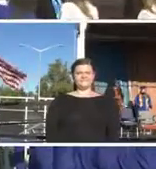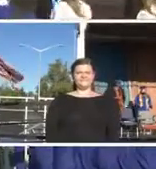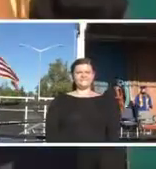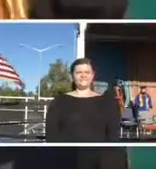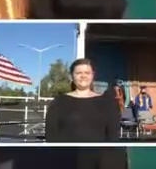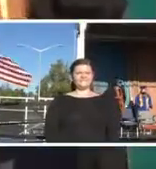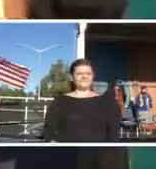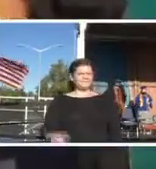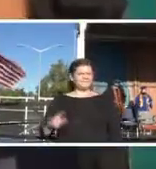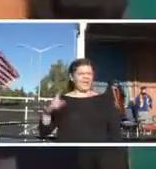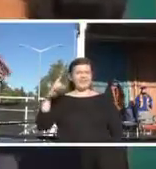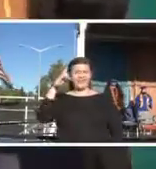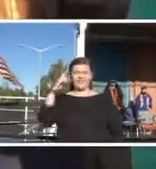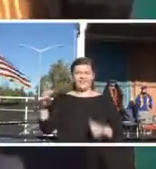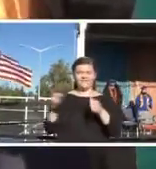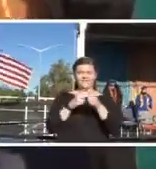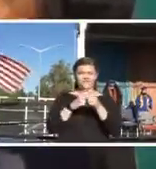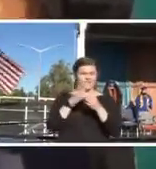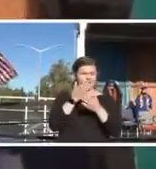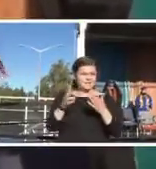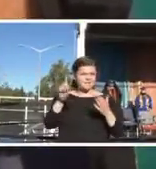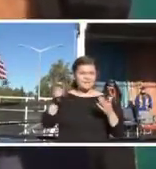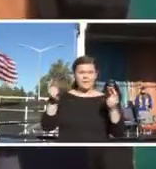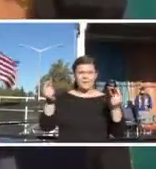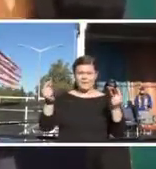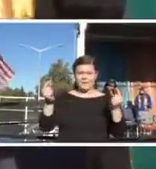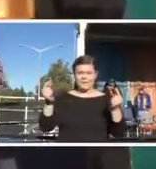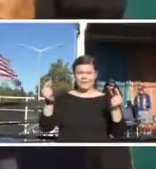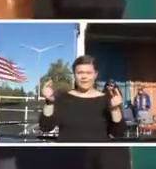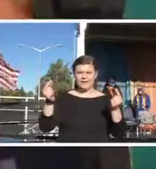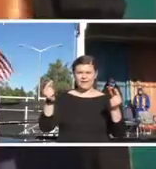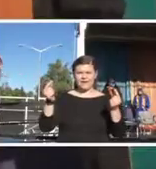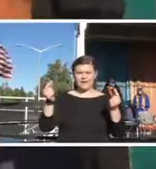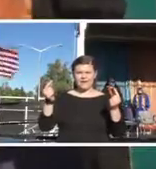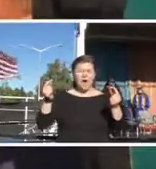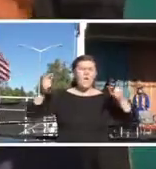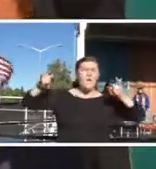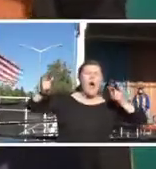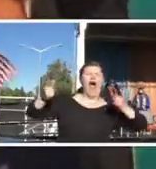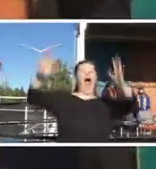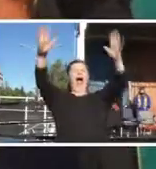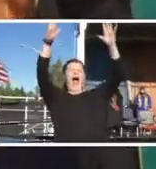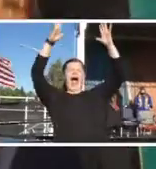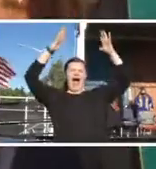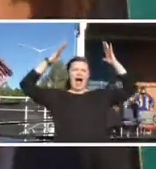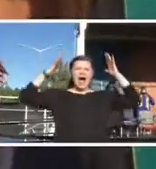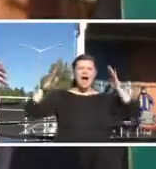think the first order of business is a great big O.